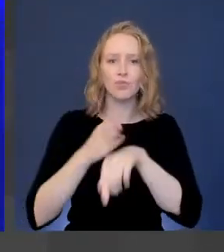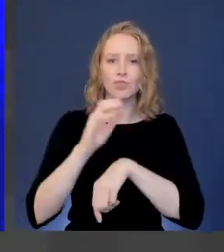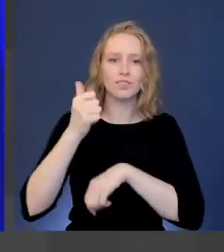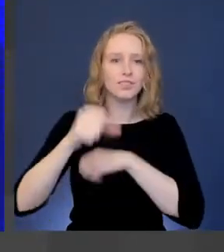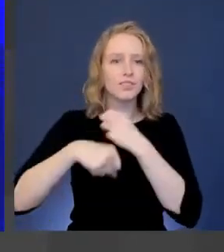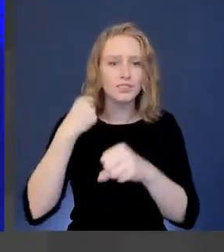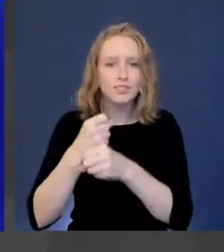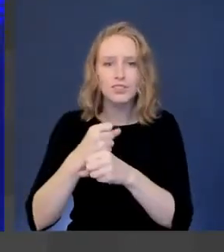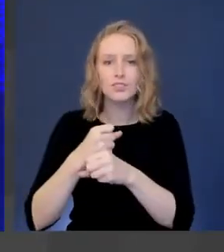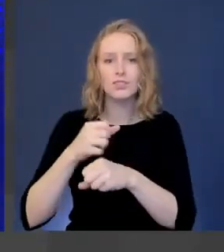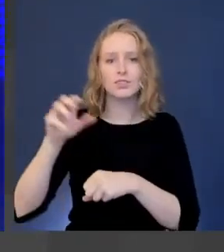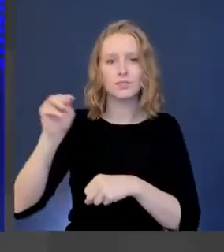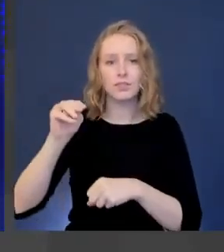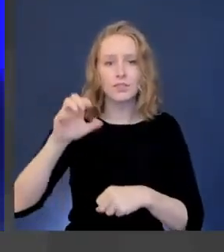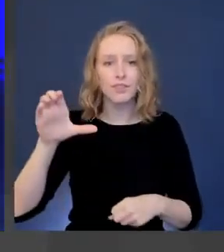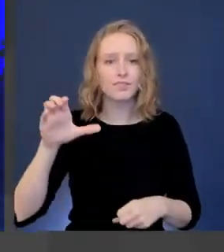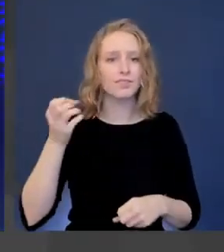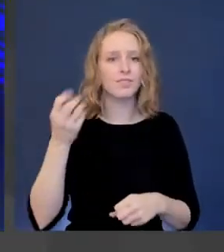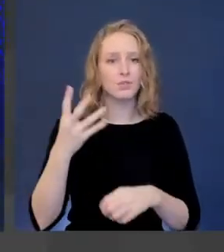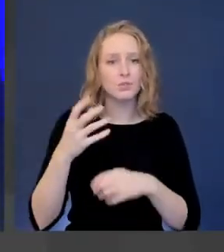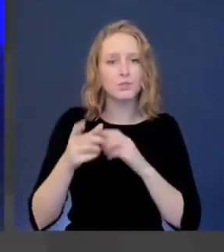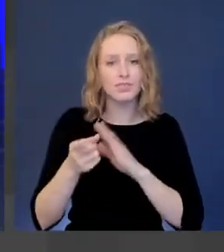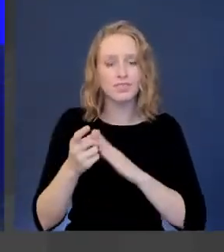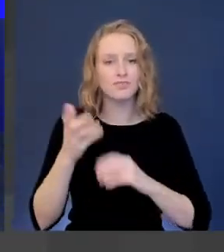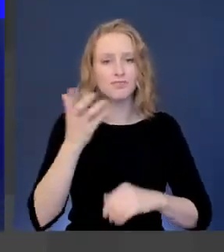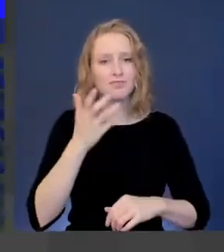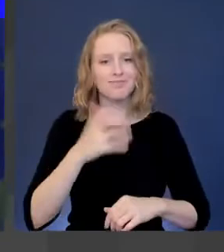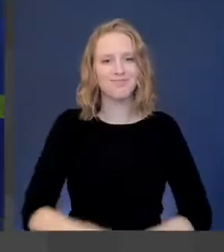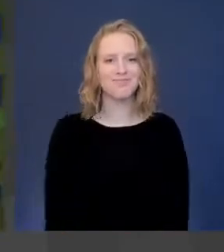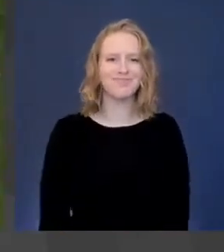Minecraft en pocos minutos.